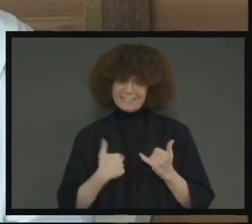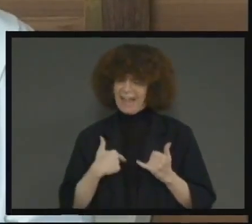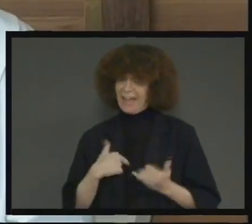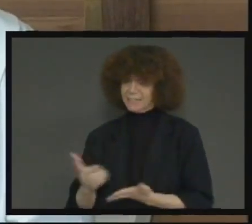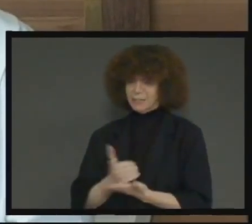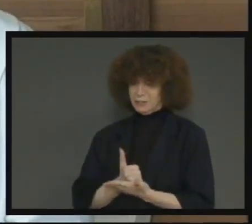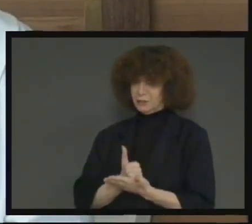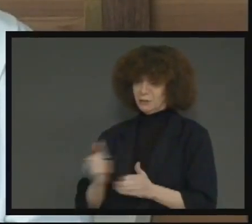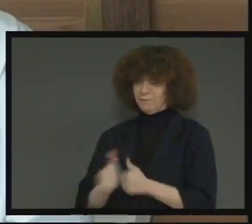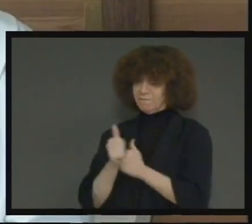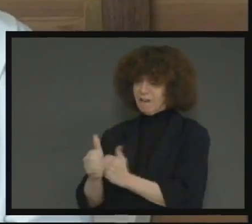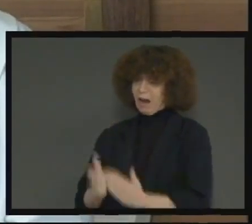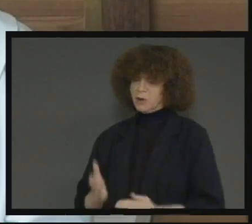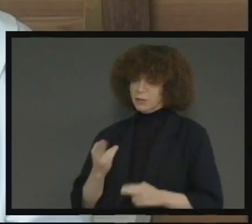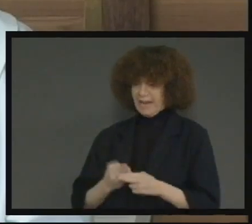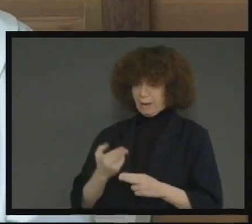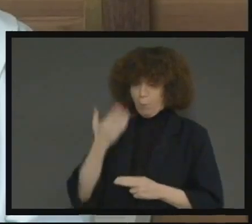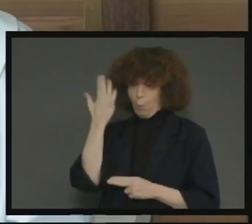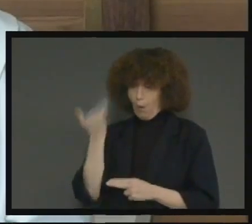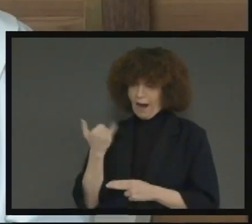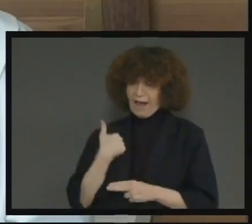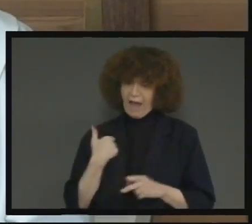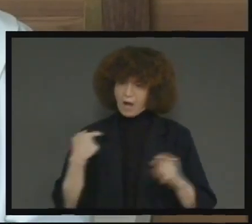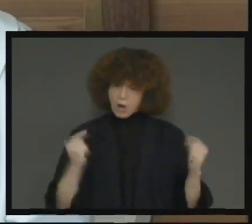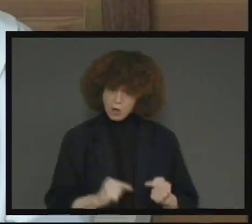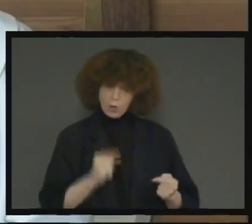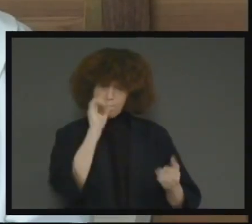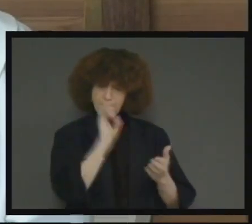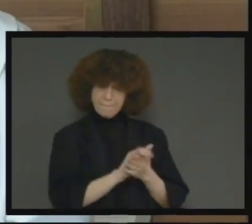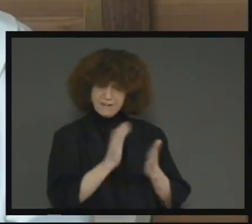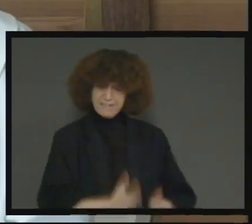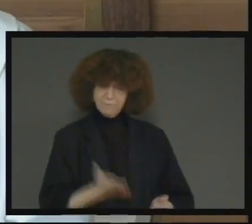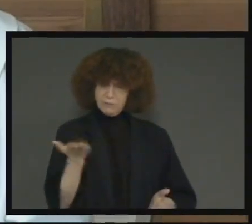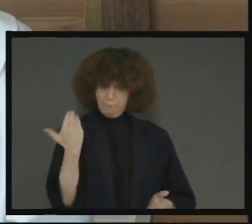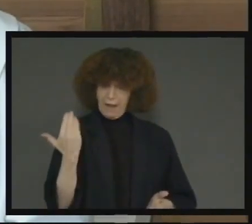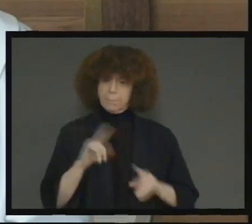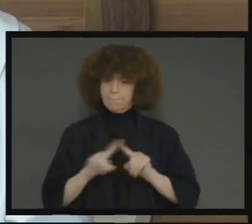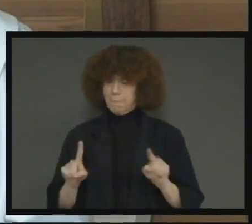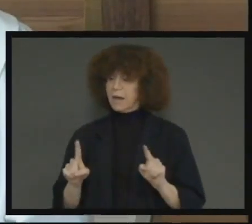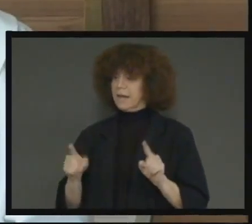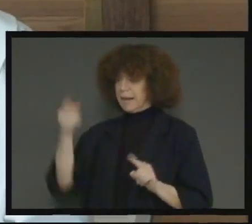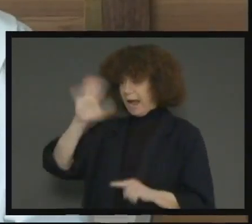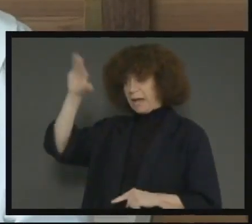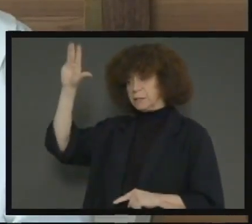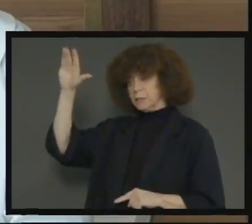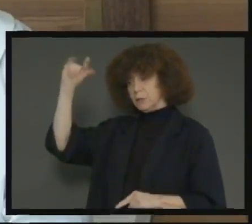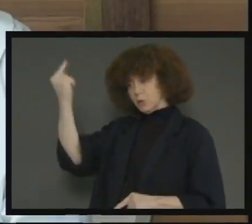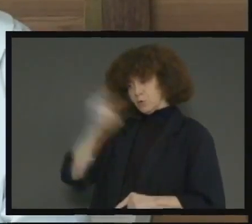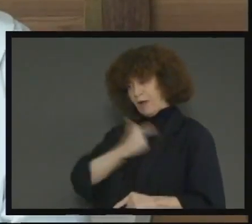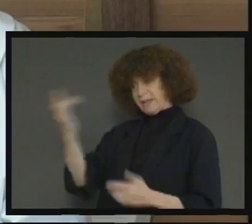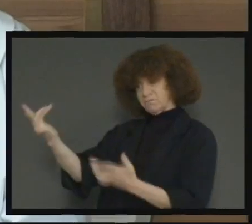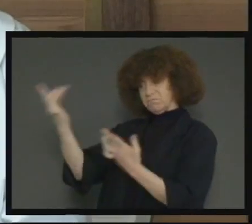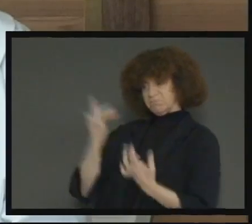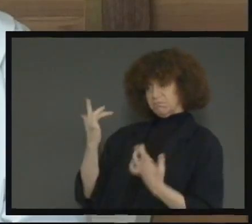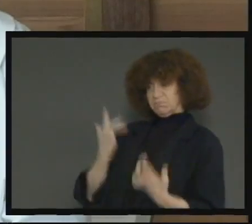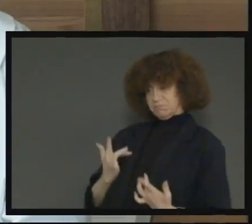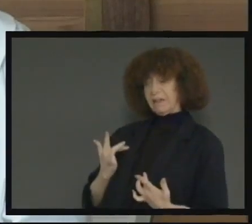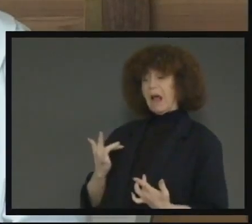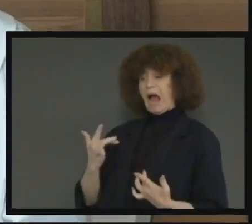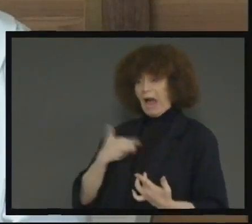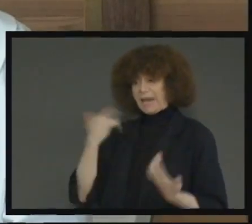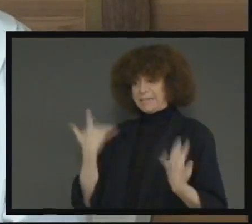tent door. Thus the Lord used to speak to Moses face to face, as a man speaks to his friend.